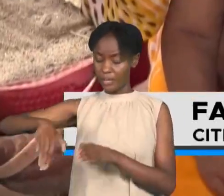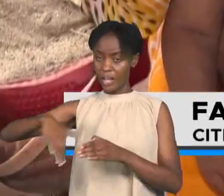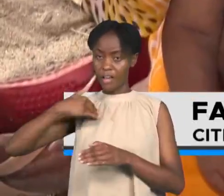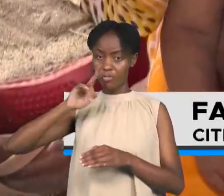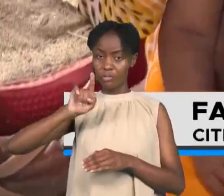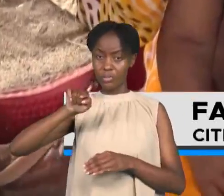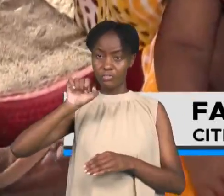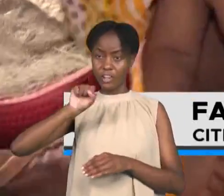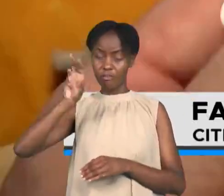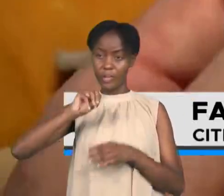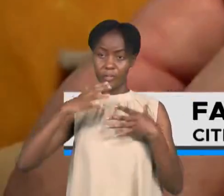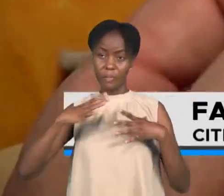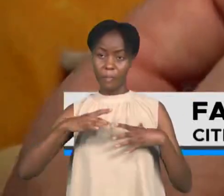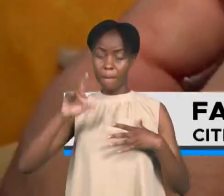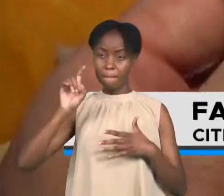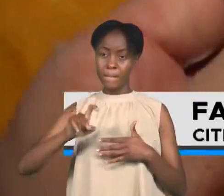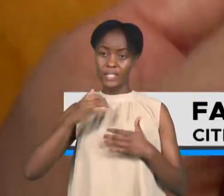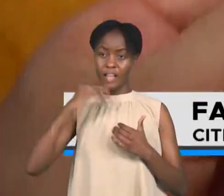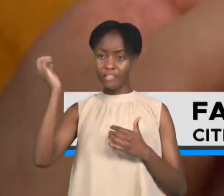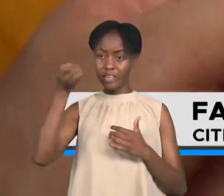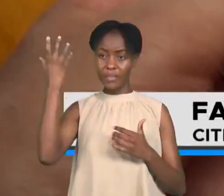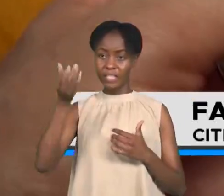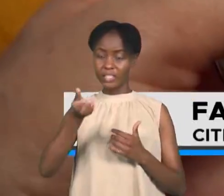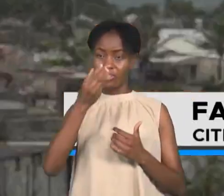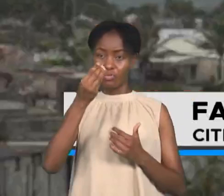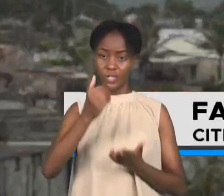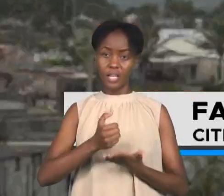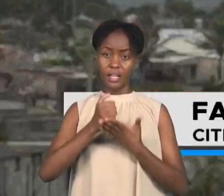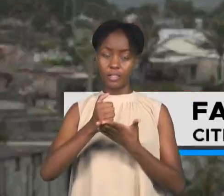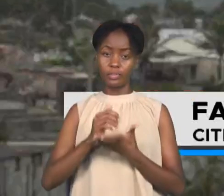people, is currently in need of emergency food aid.